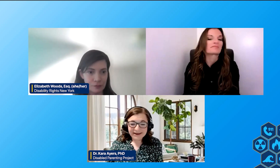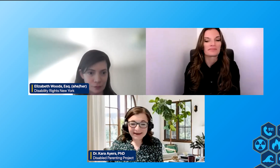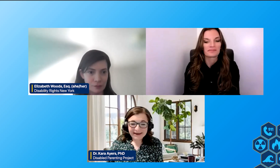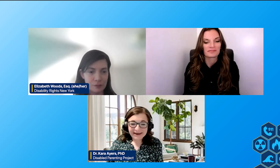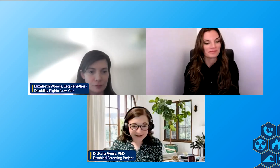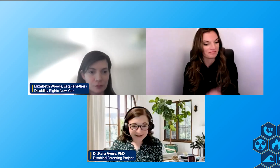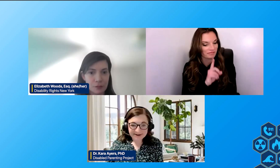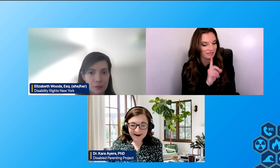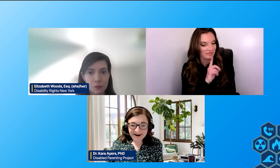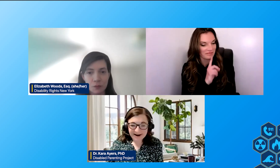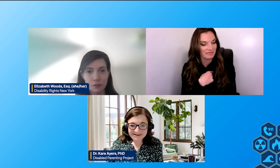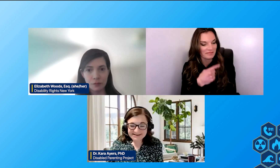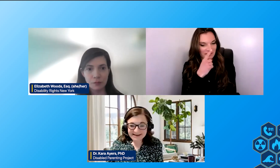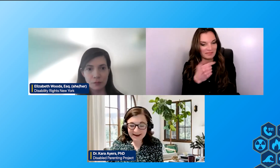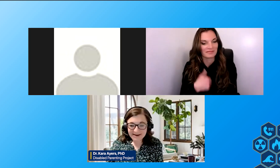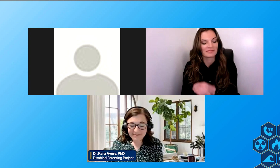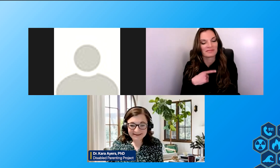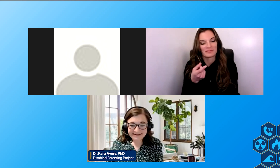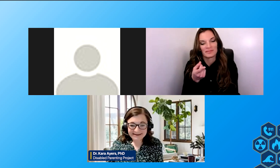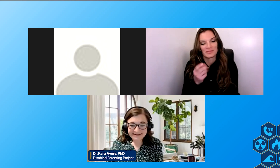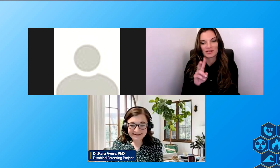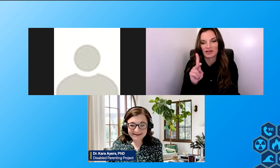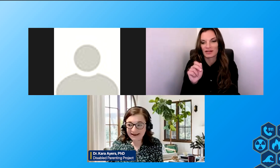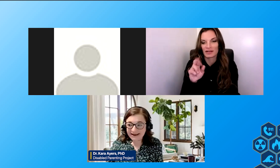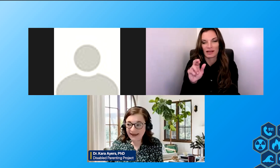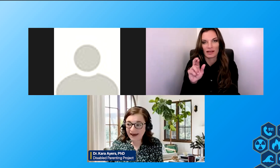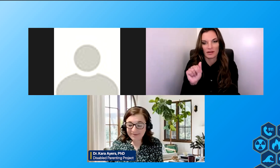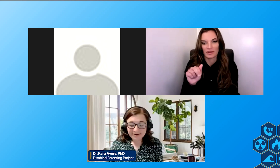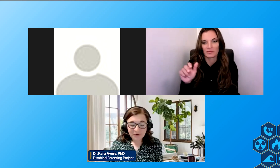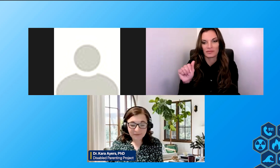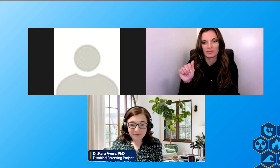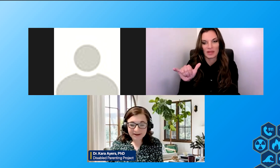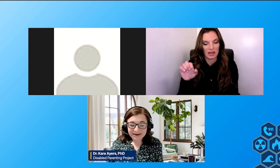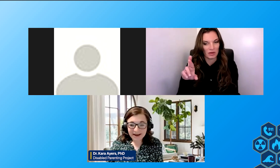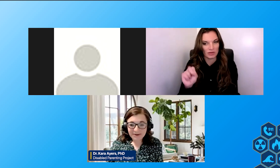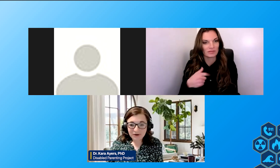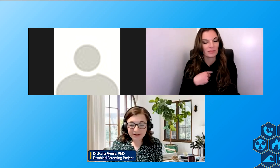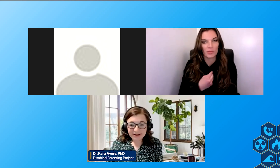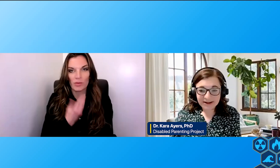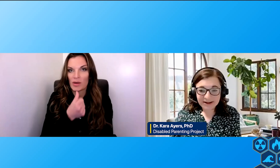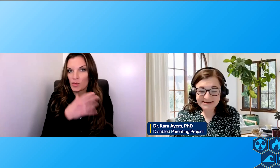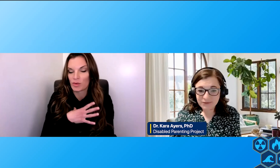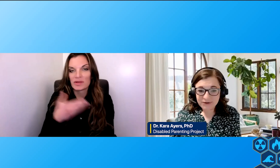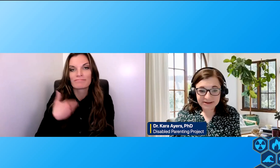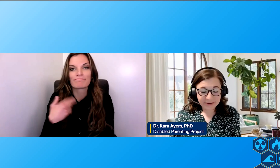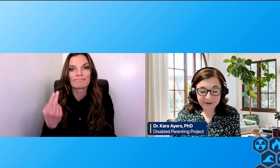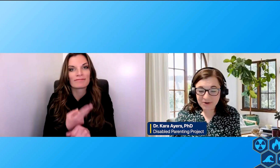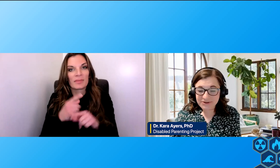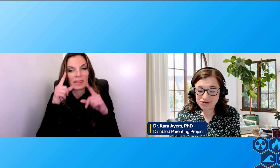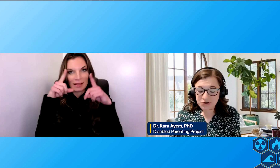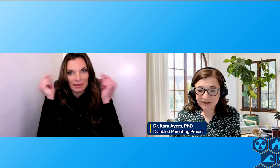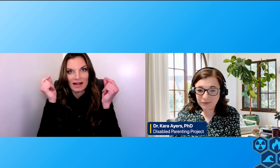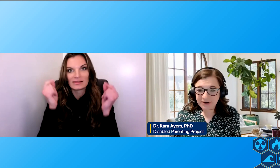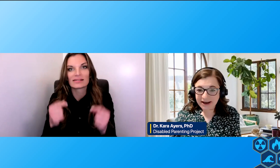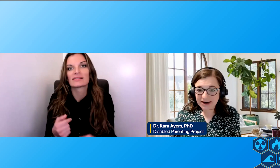Sure. I am Dr. Kara Ayers. I'm excited to be here today. I am a white woman wearing glasses with a little bit